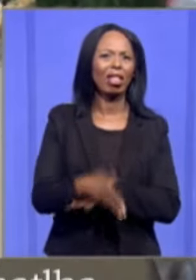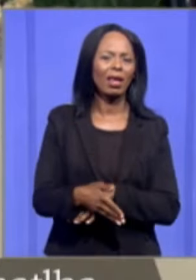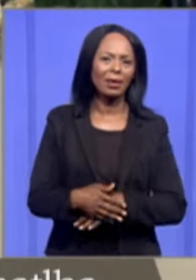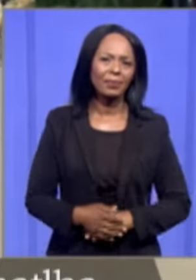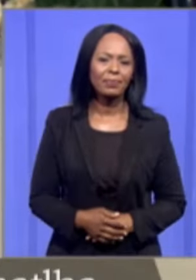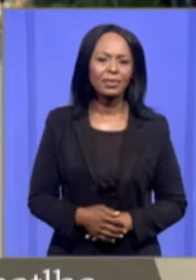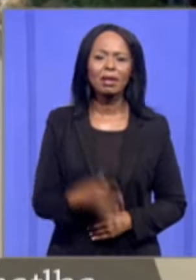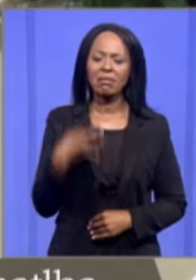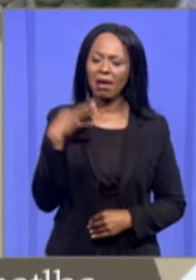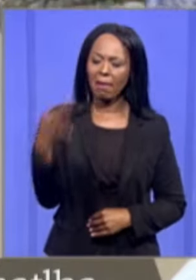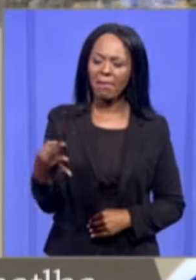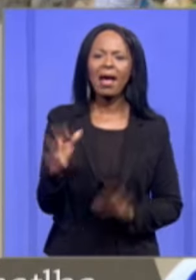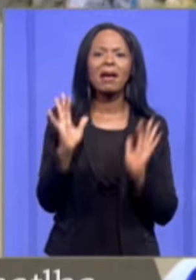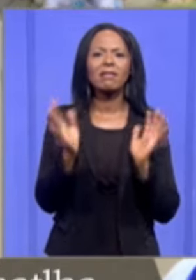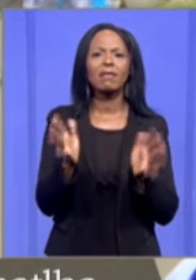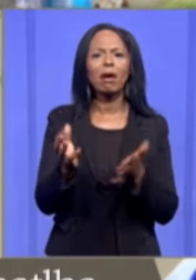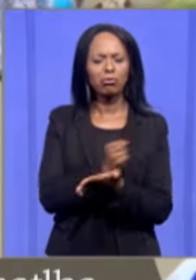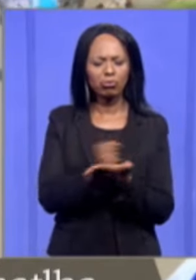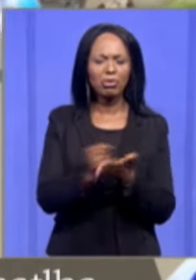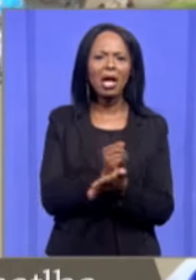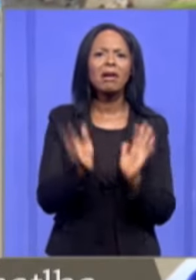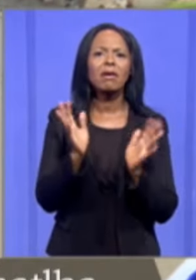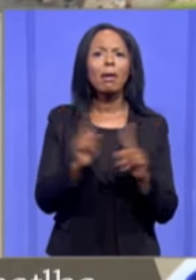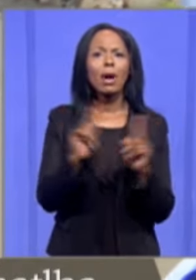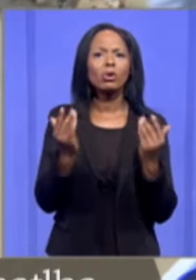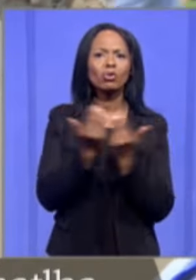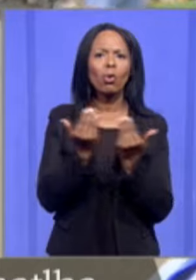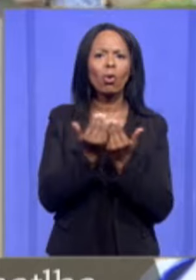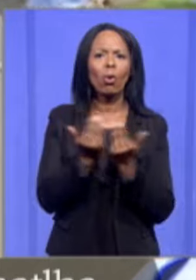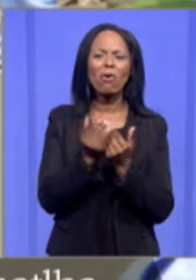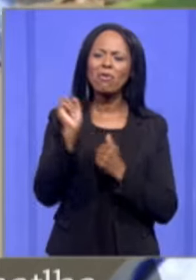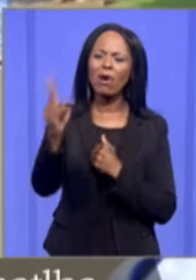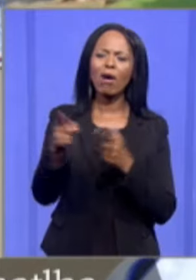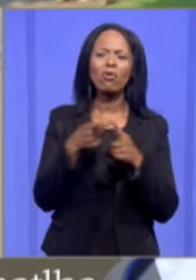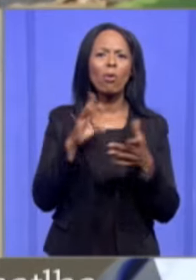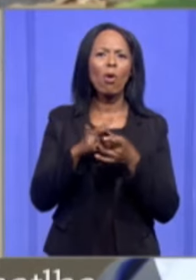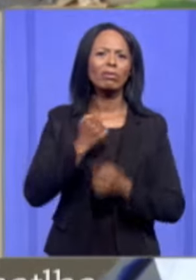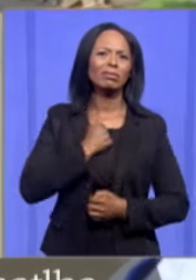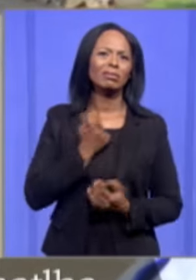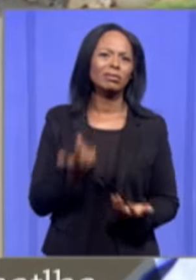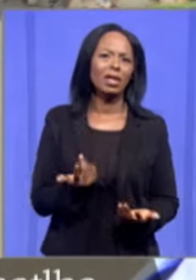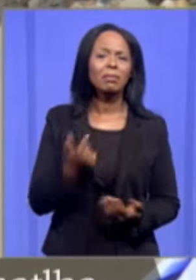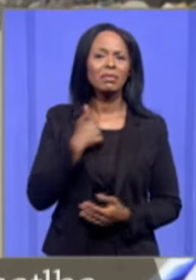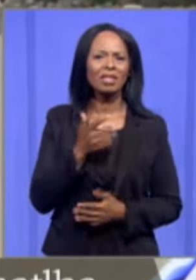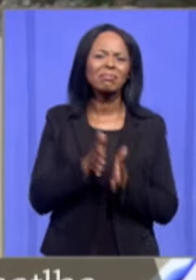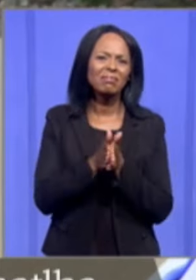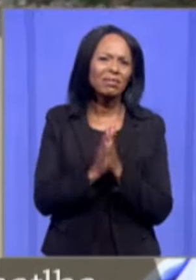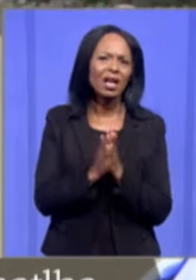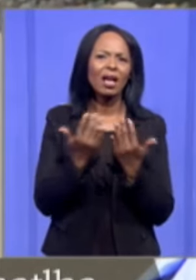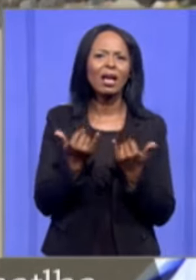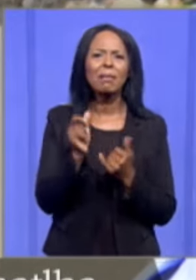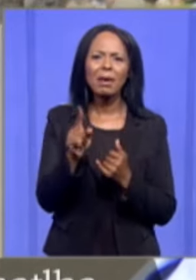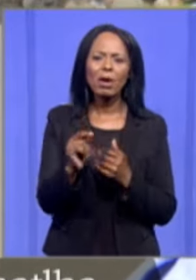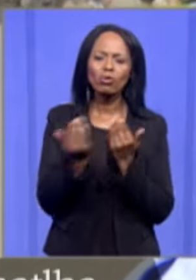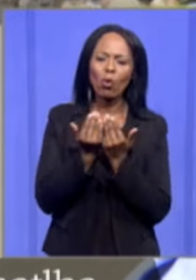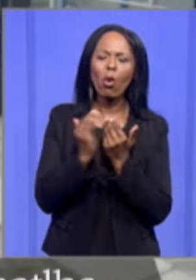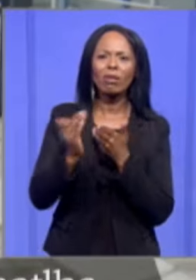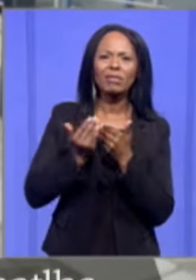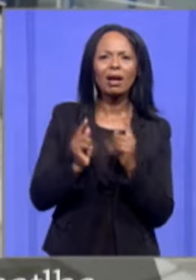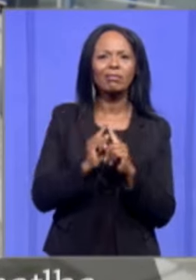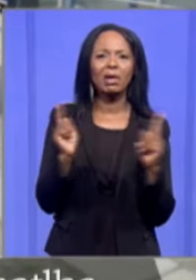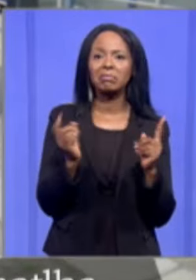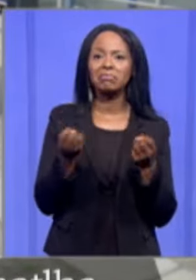Re kwadisitse fela sekolo se ba re abetseng kwa go sone se kgakala le legae, mme se re se batlang ga re abelwa kwa go sone.